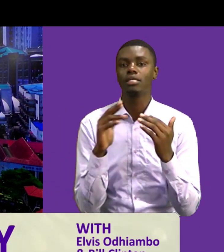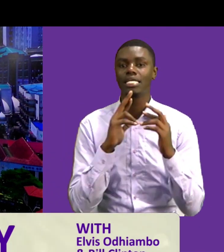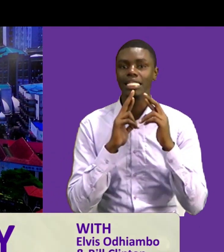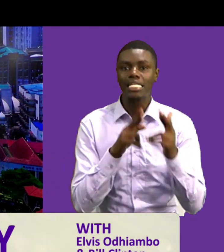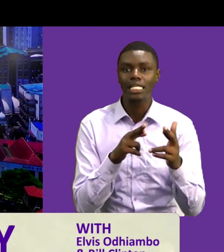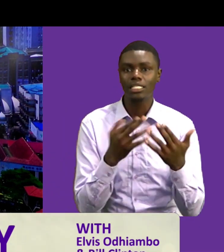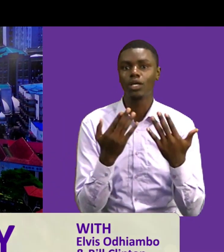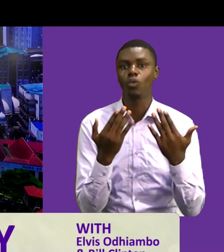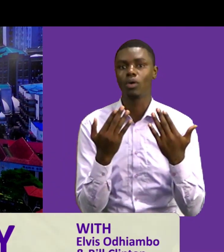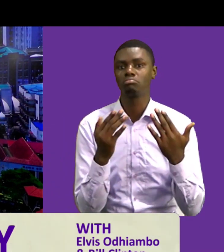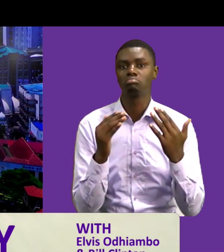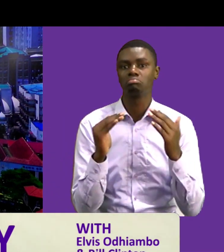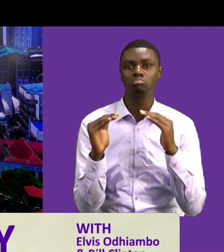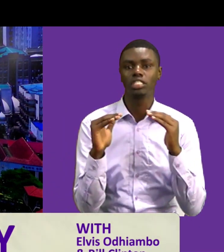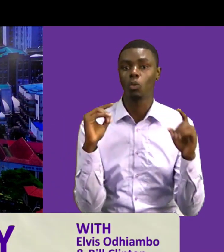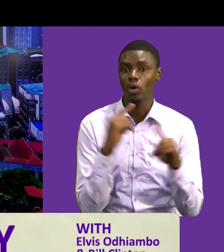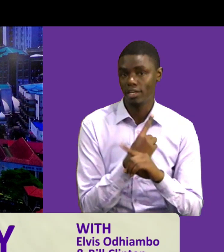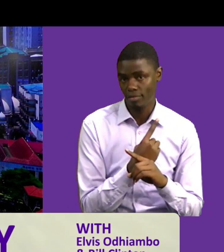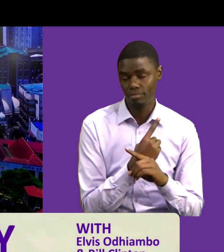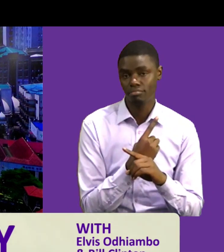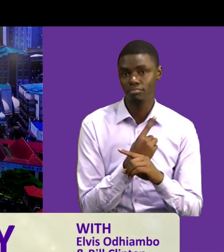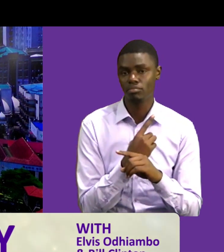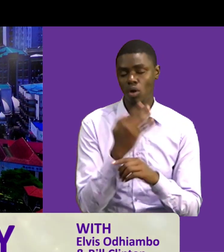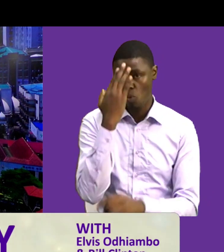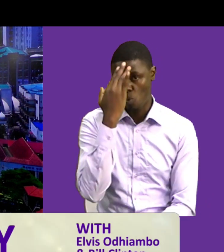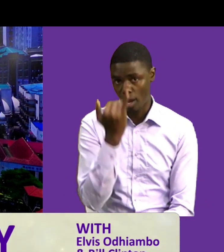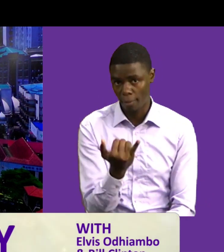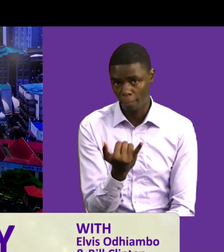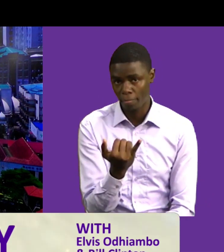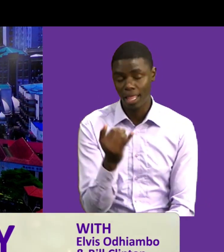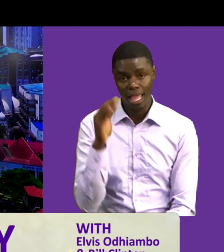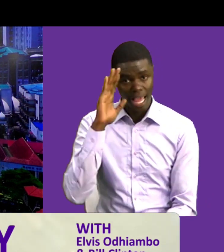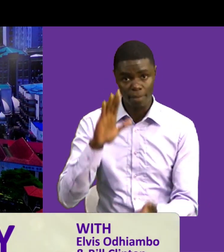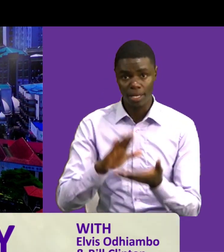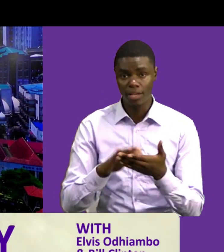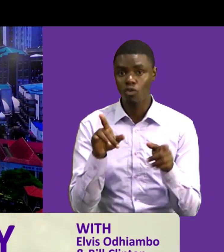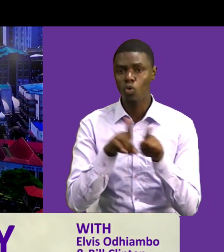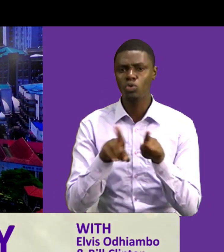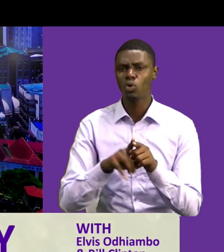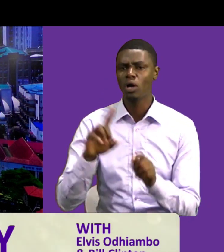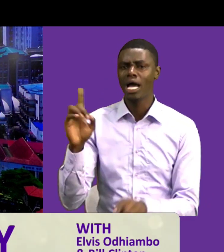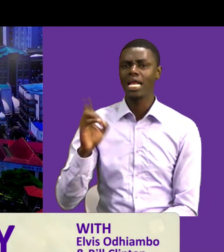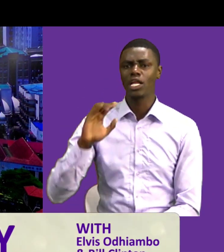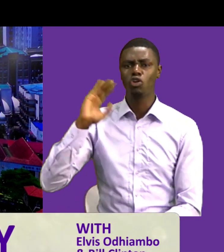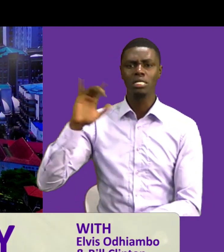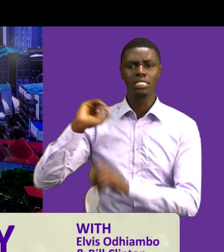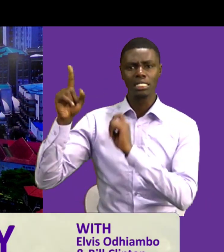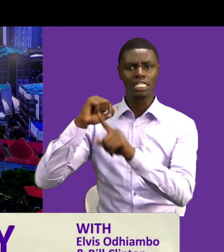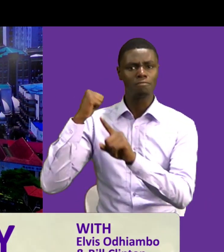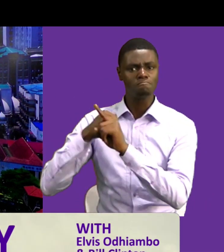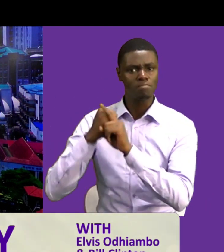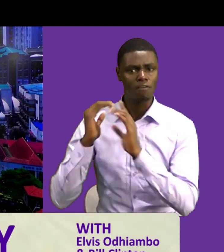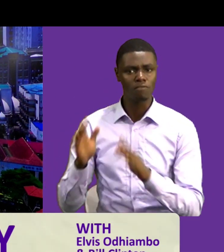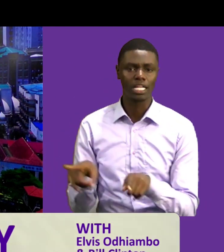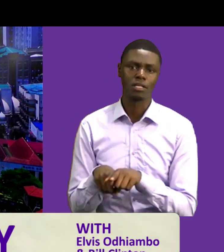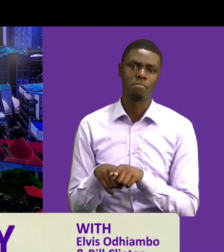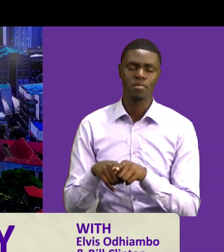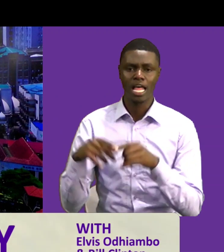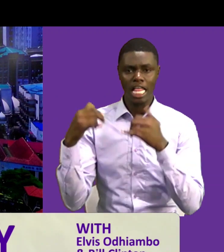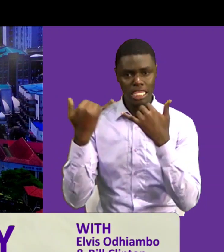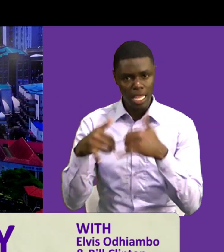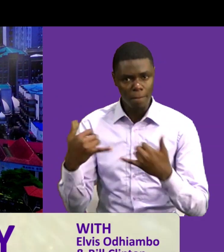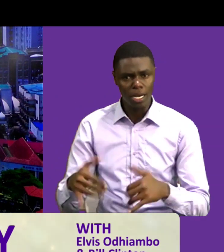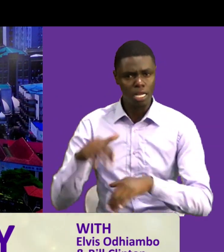be a bit different. Because I believe also Nairobi City Stars are fighters. They play